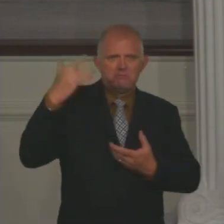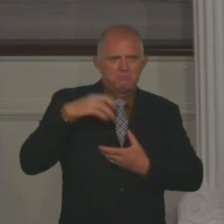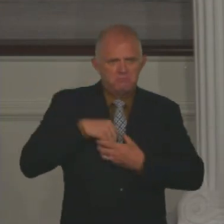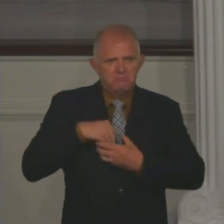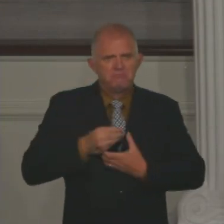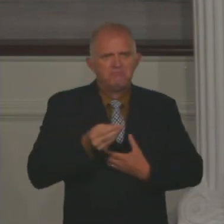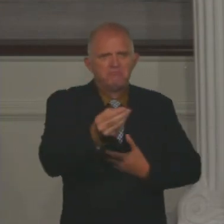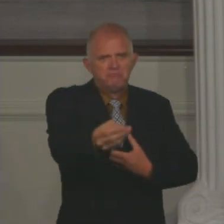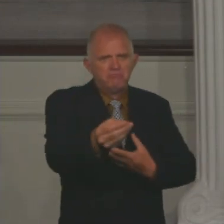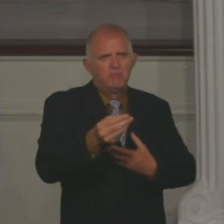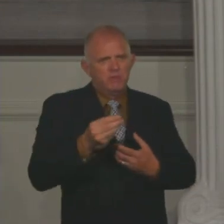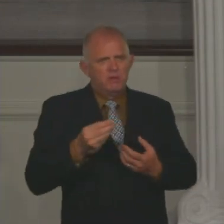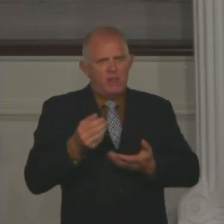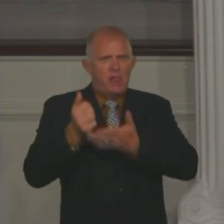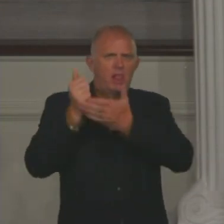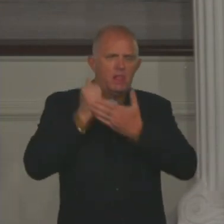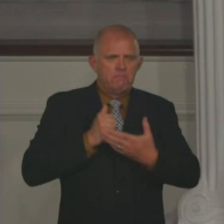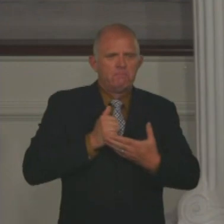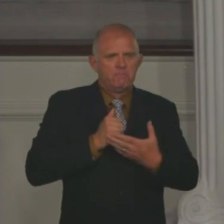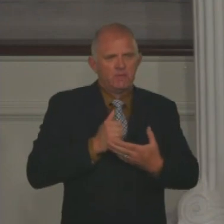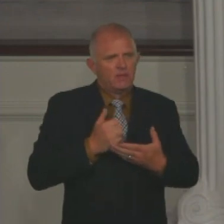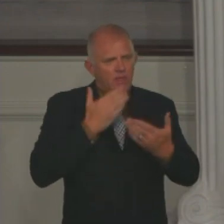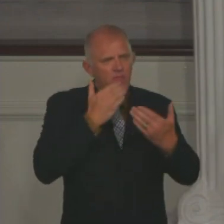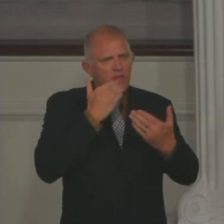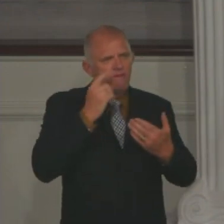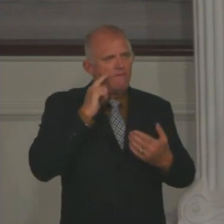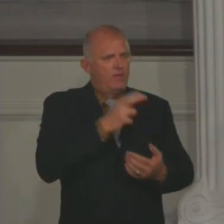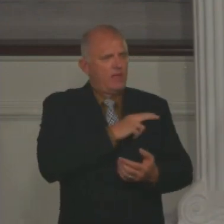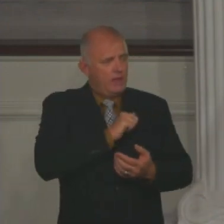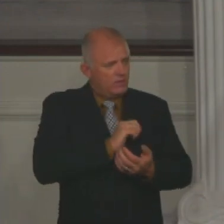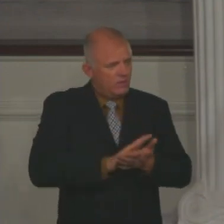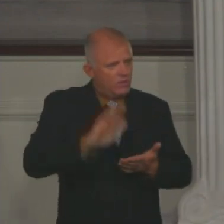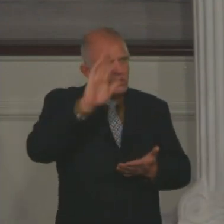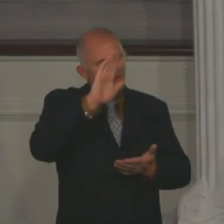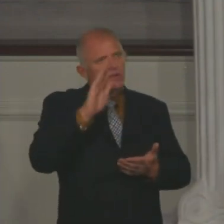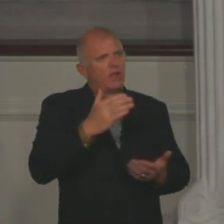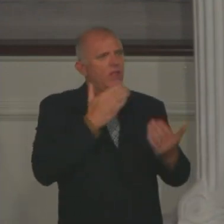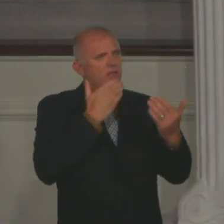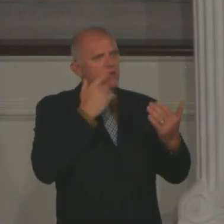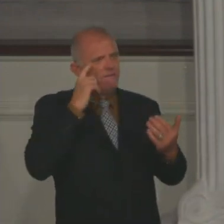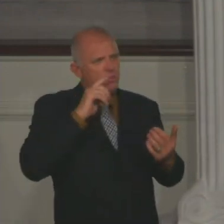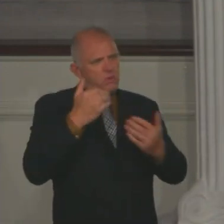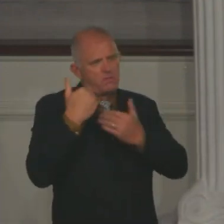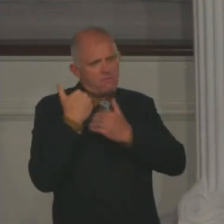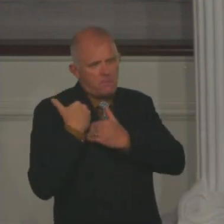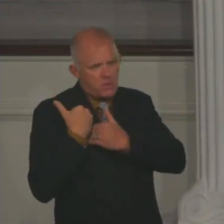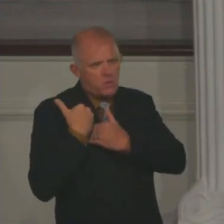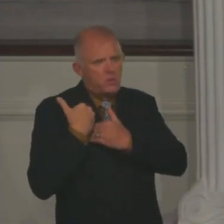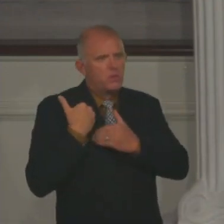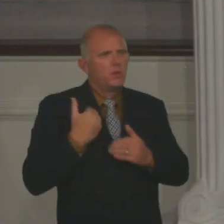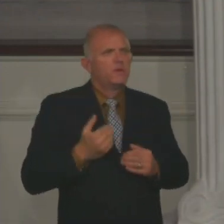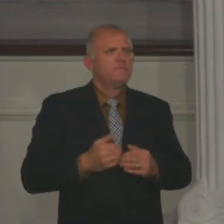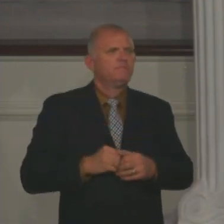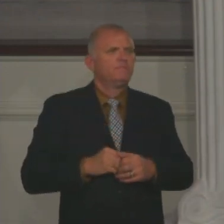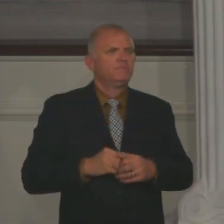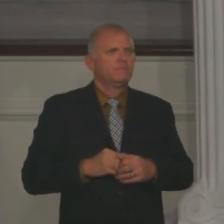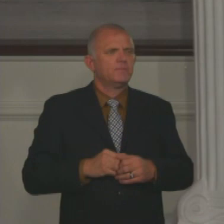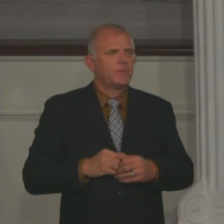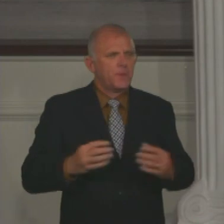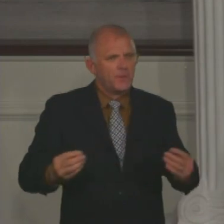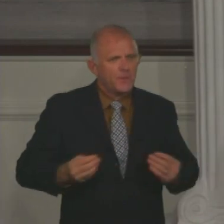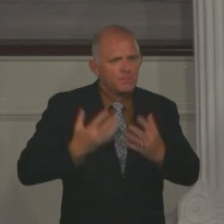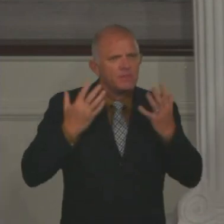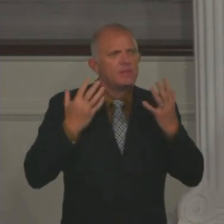help me to do it. Thank you, Lord, for Hiles Anderson College. Thank you for the burden that it started to put fire into the